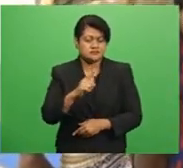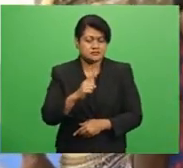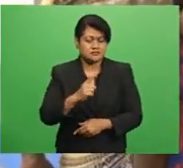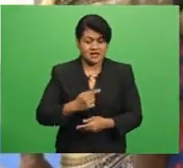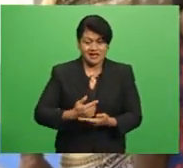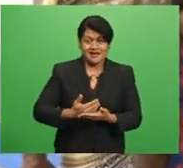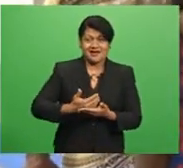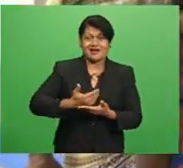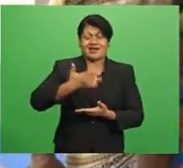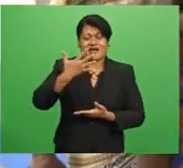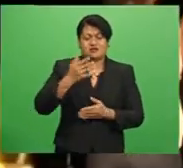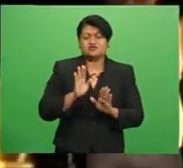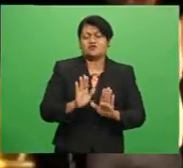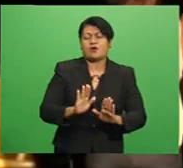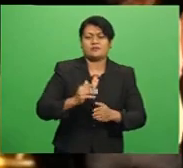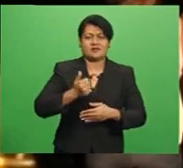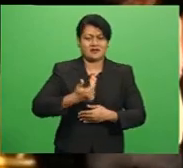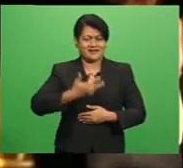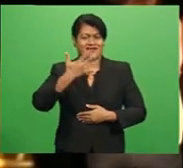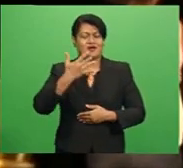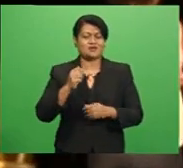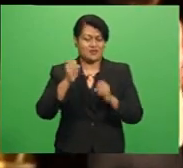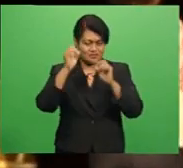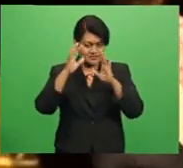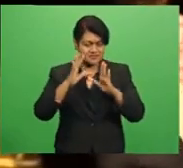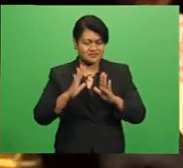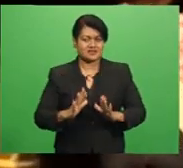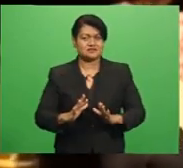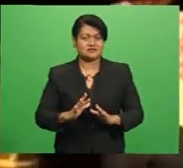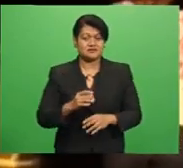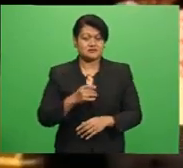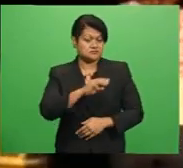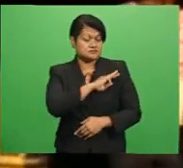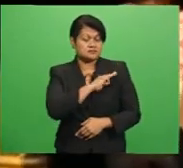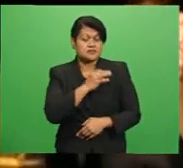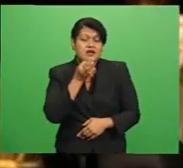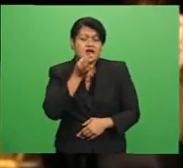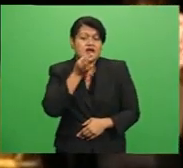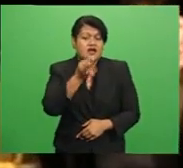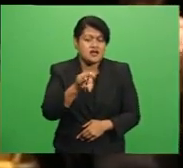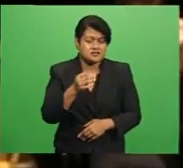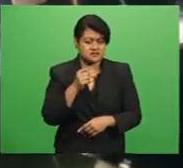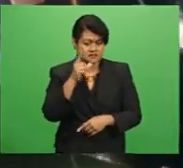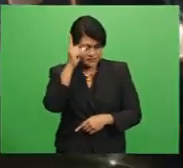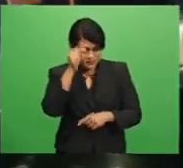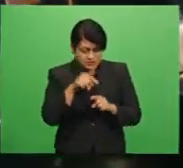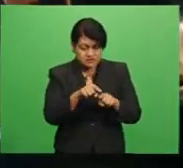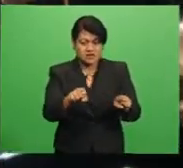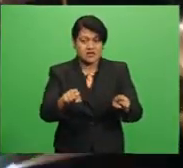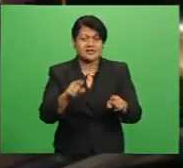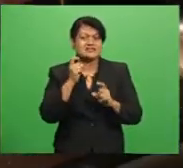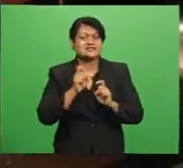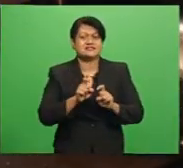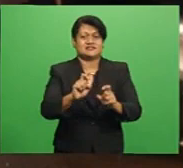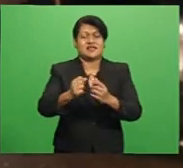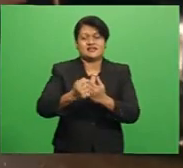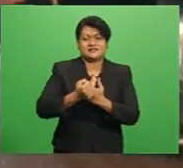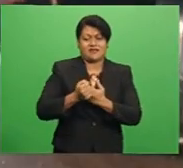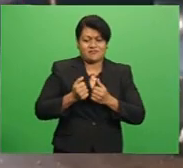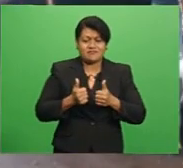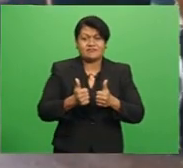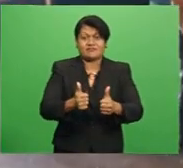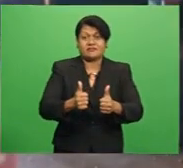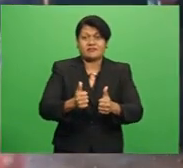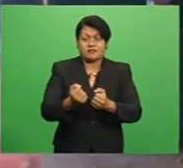our blessings. However, the Prime Minister is urging Fijians to commit themselves to staying safe behind the wheel.